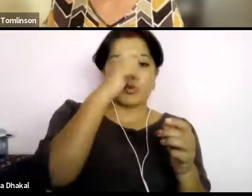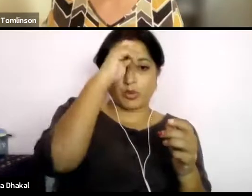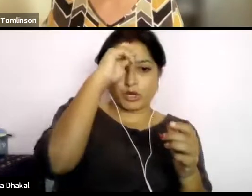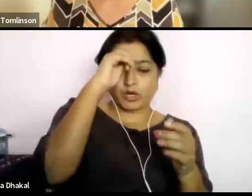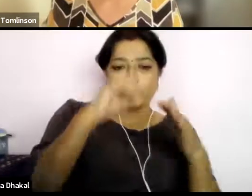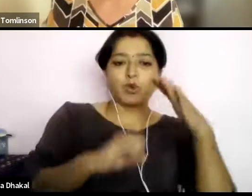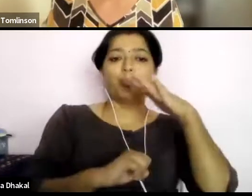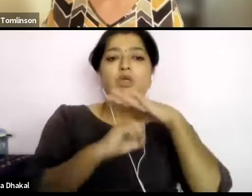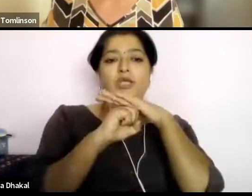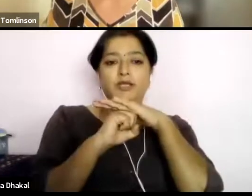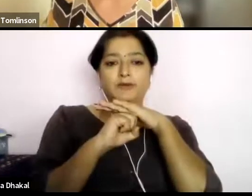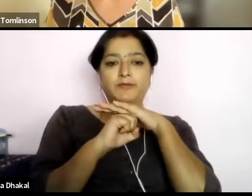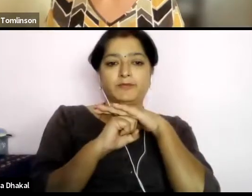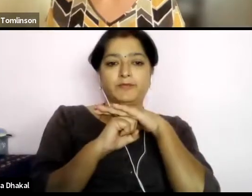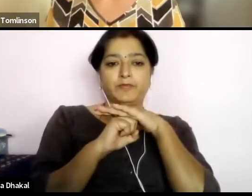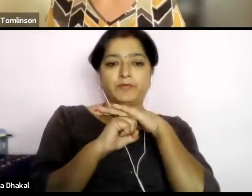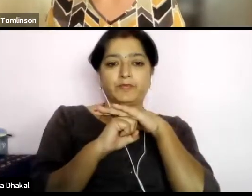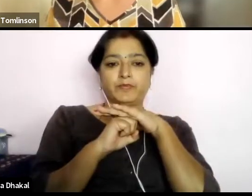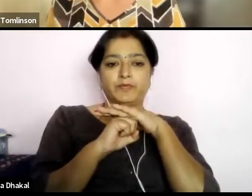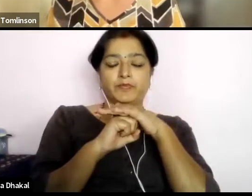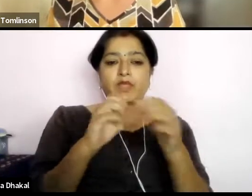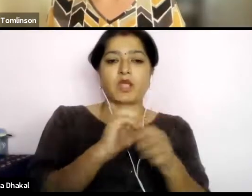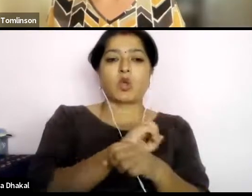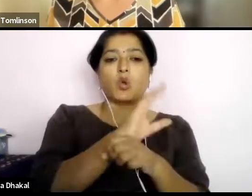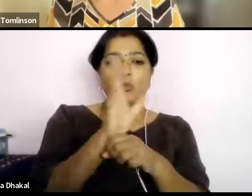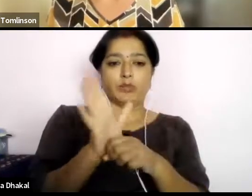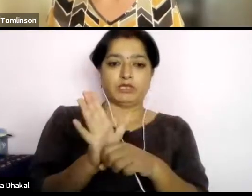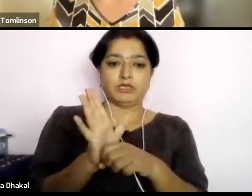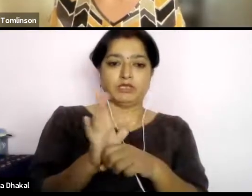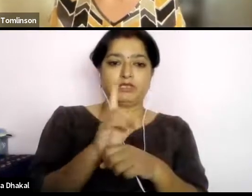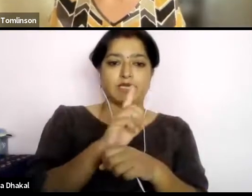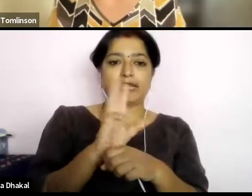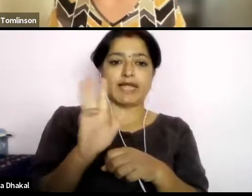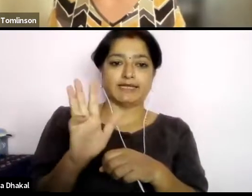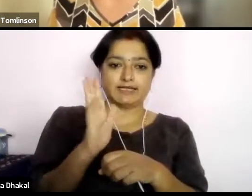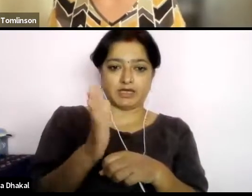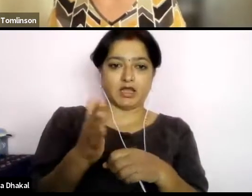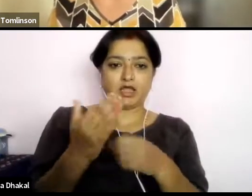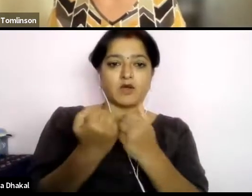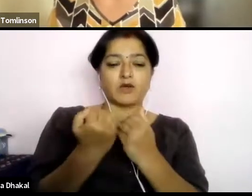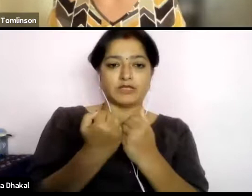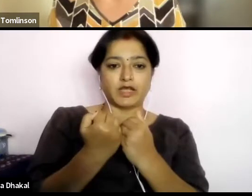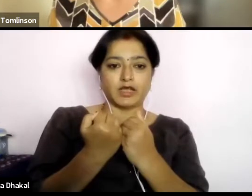COVID-19 pandemic. Since that